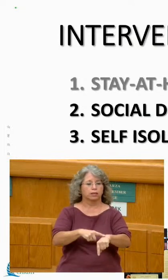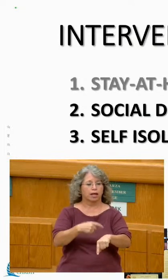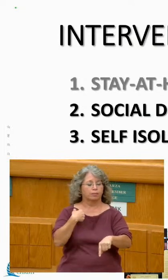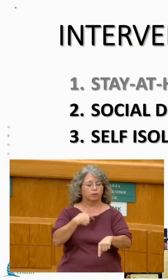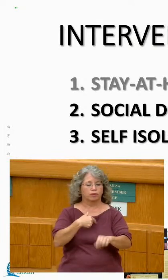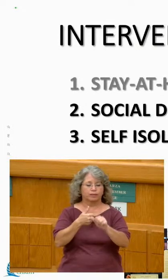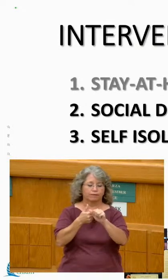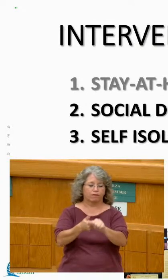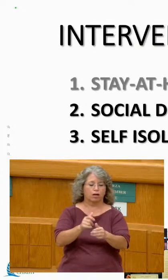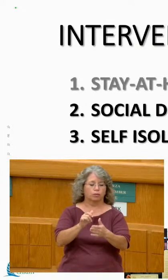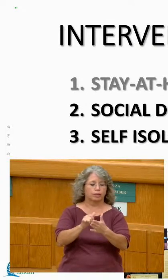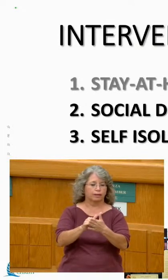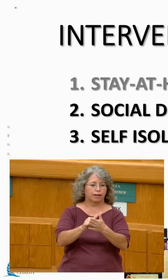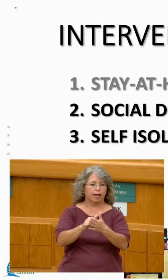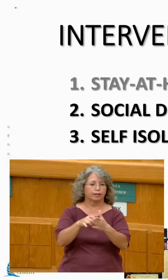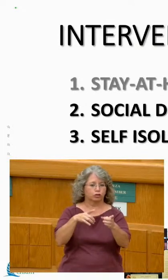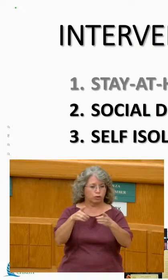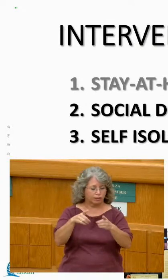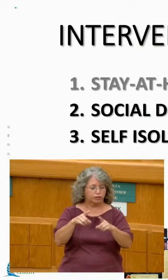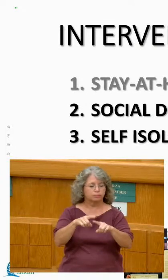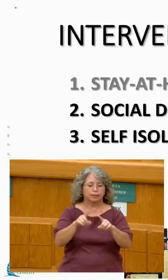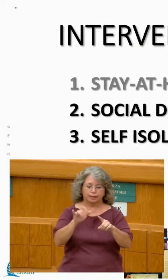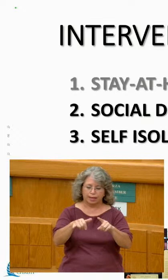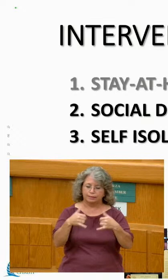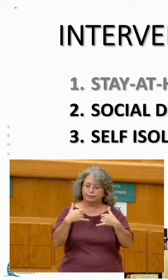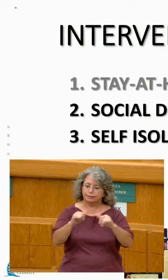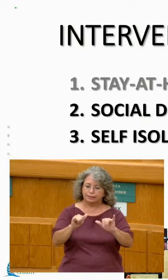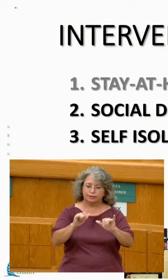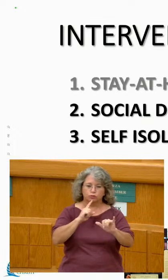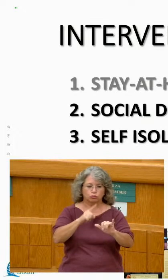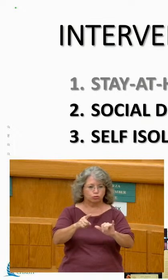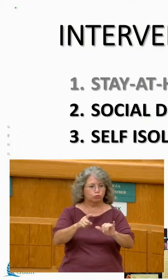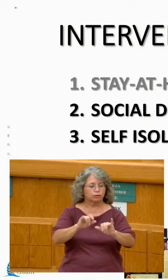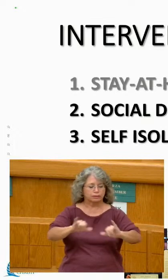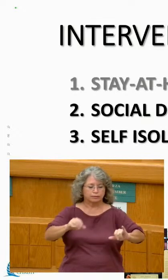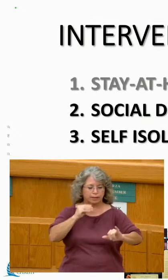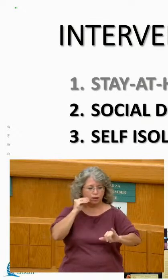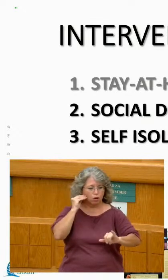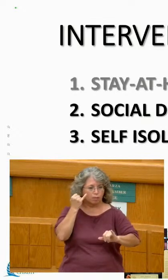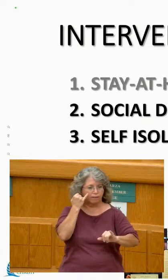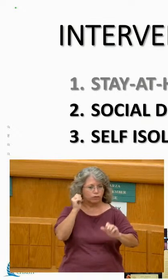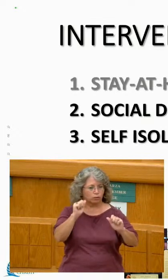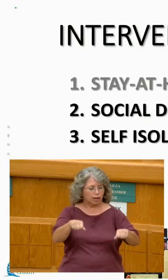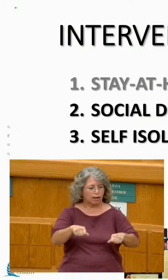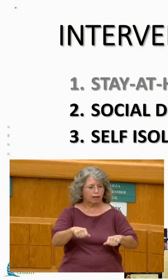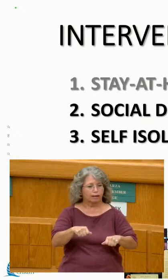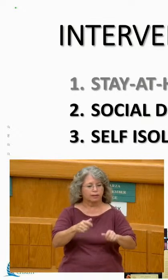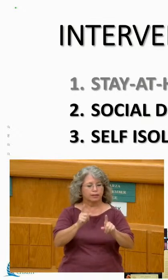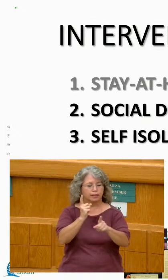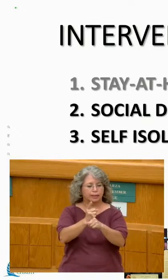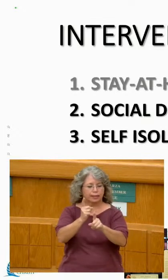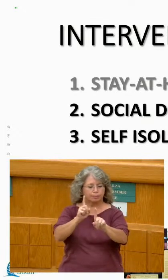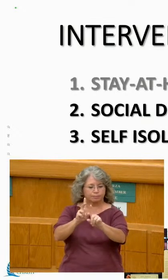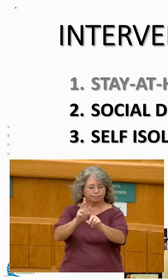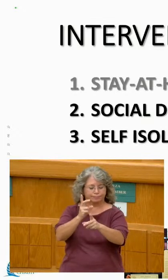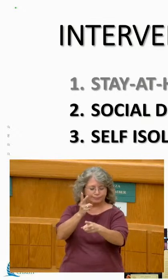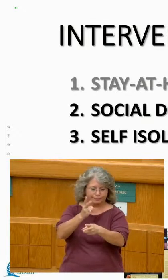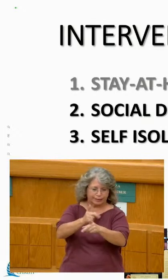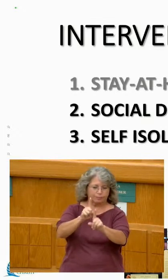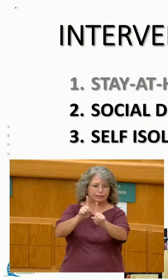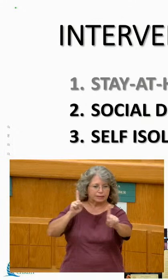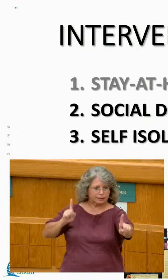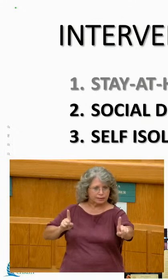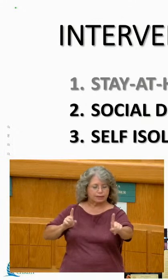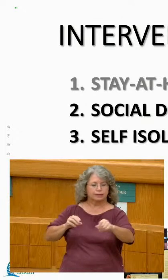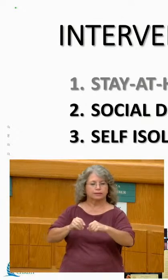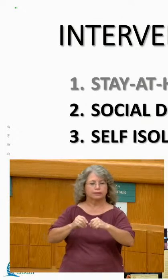directive, but that recommendation holds. Stay home if you can. Social distancing and face coverings are